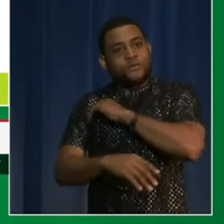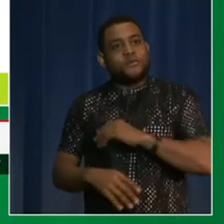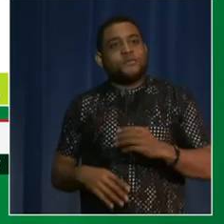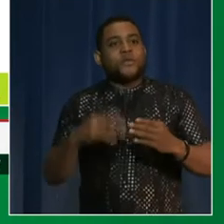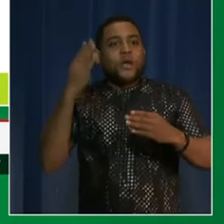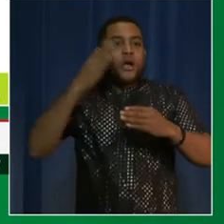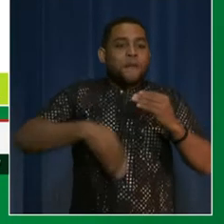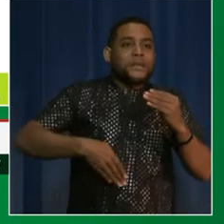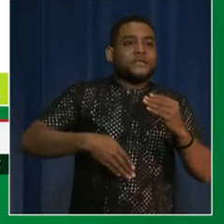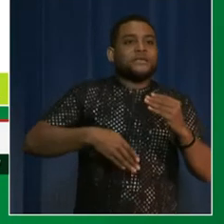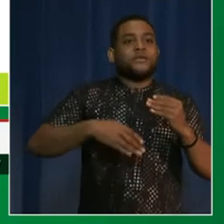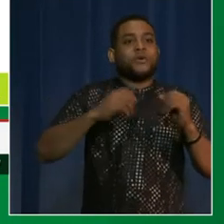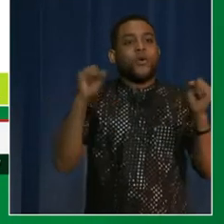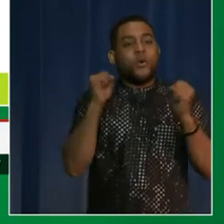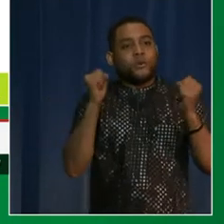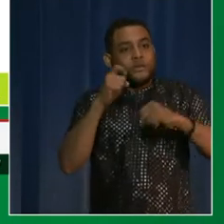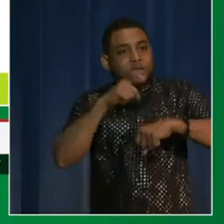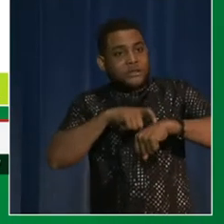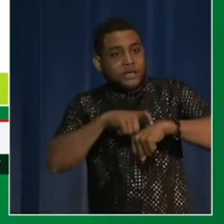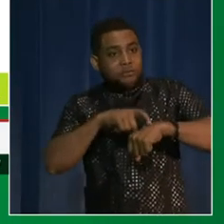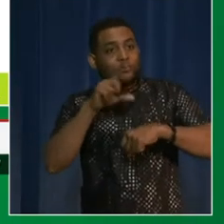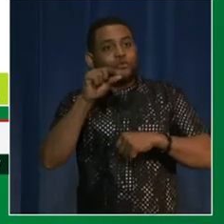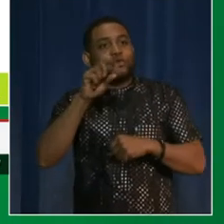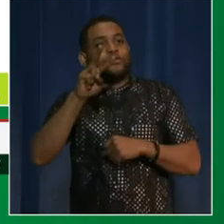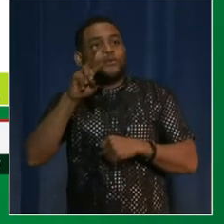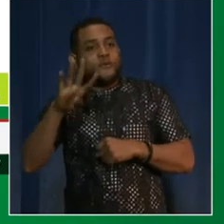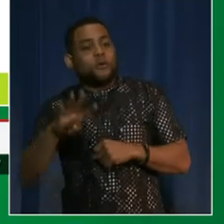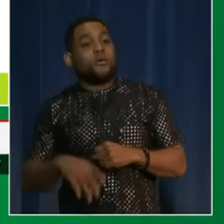budget for this project is $9 million.